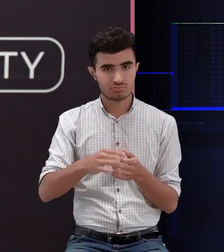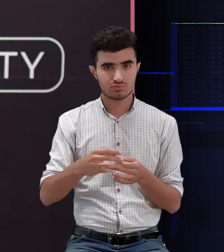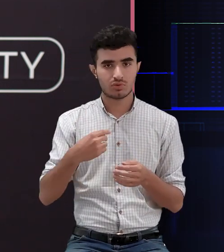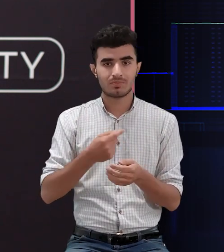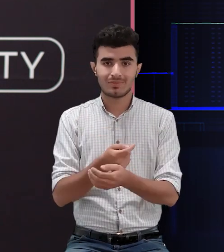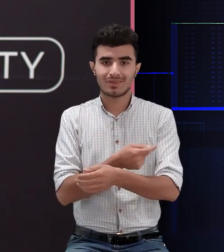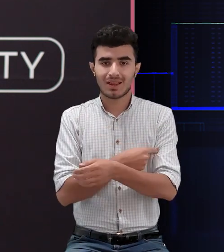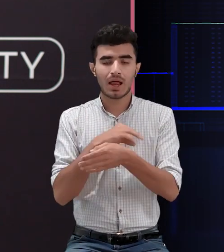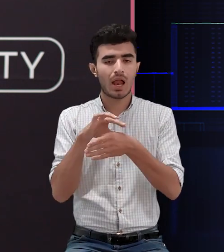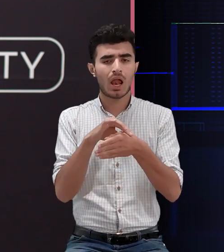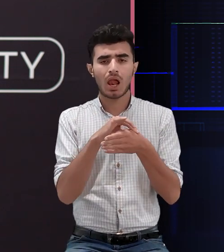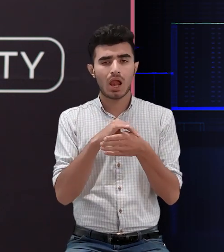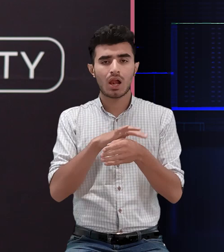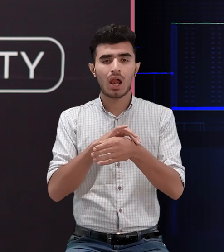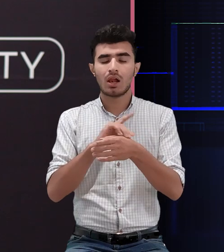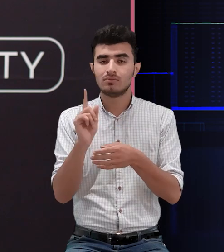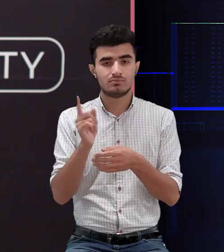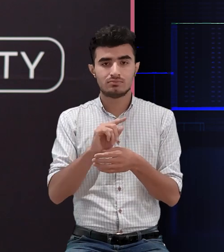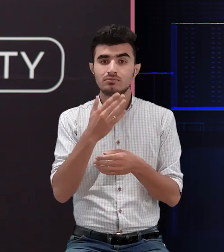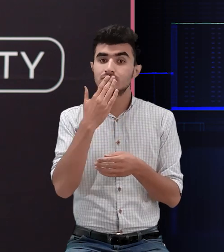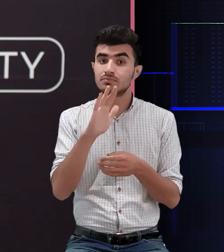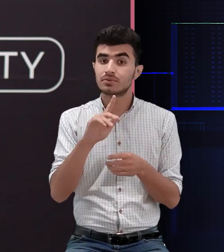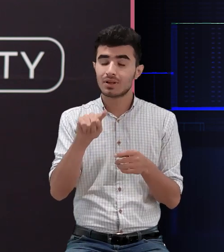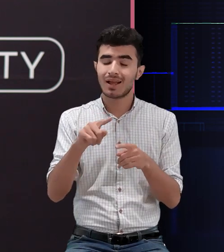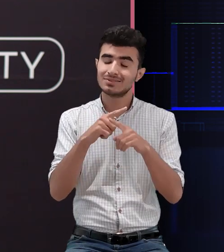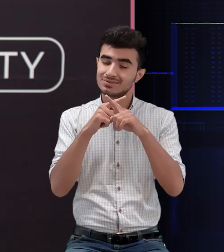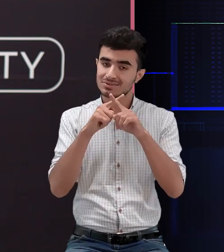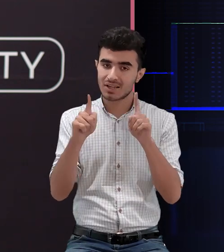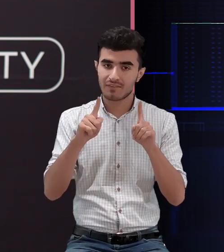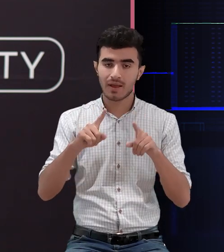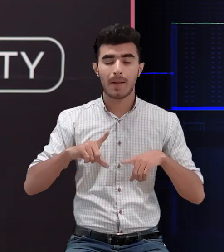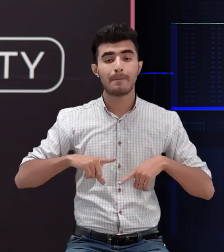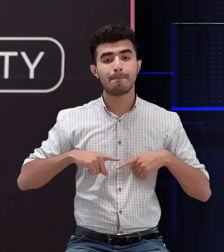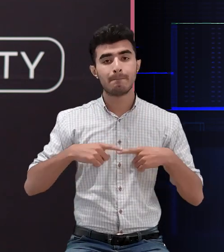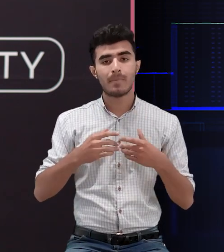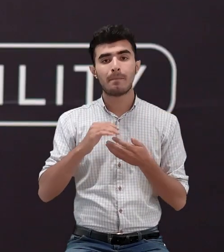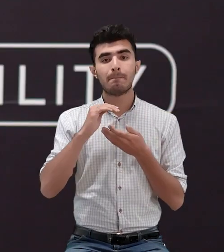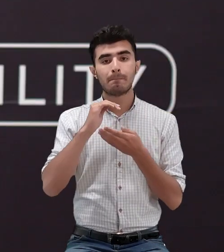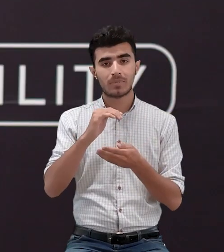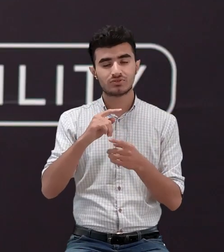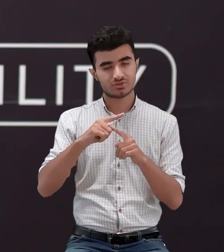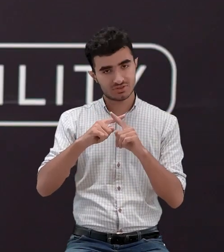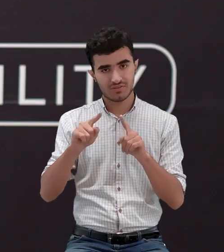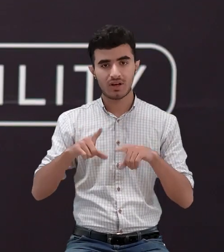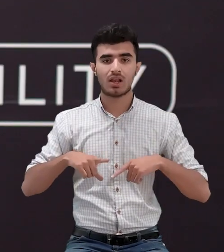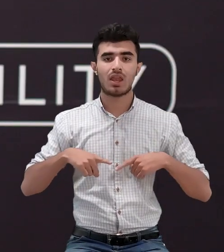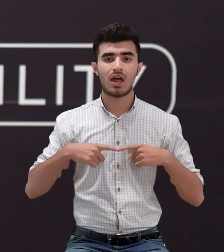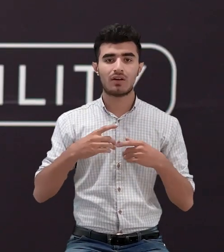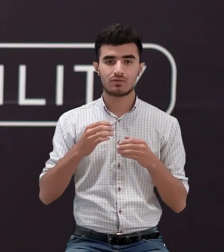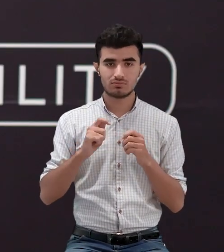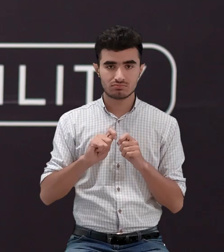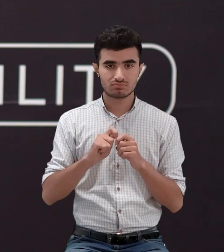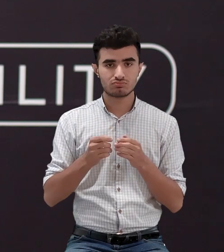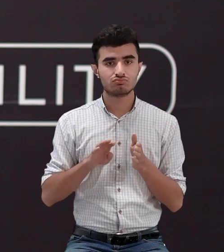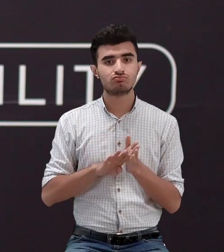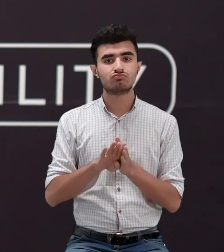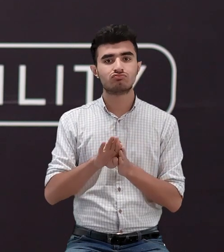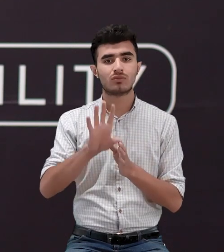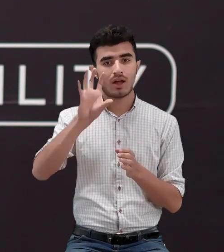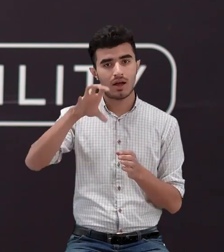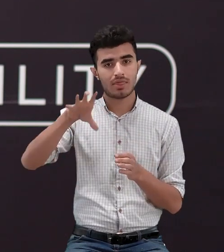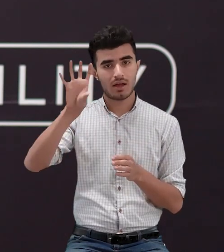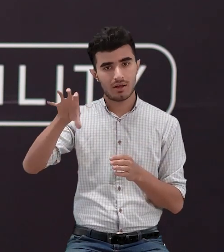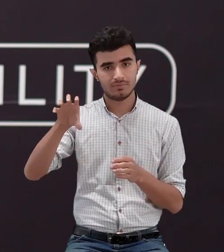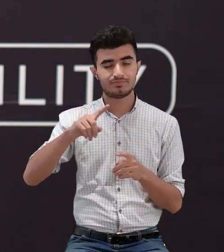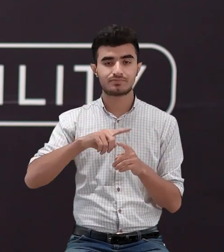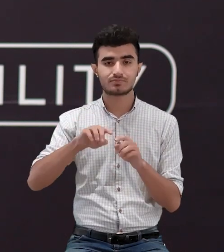curable disease present in a child, but a way that a child functions and performs around us in society.